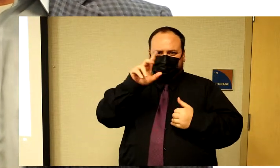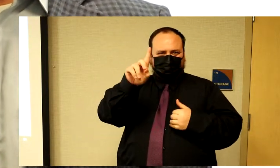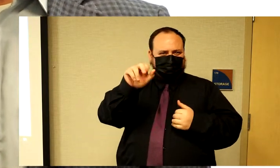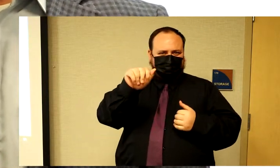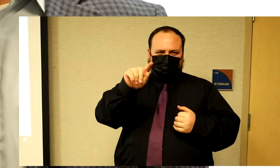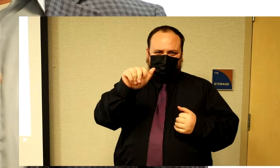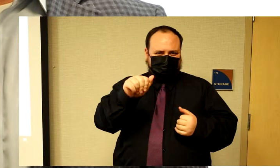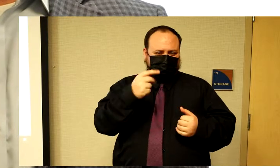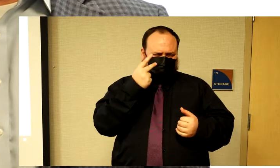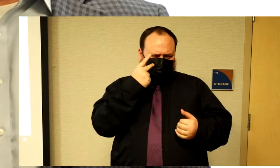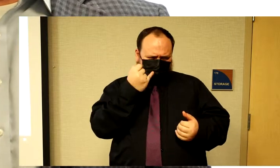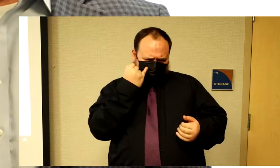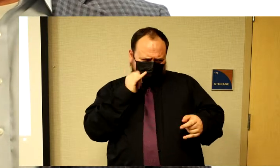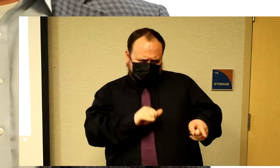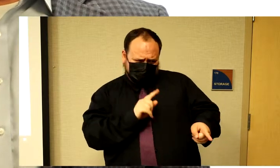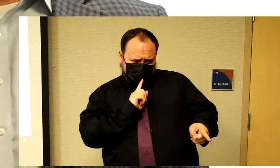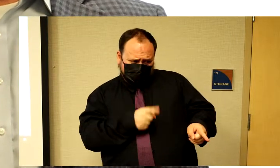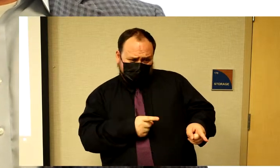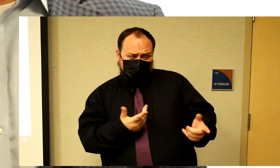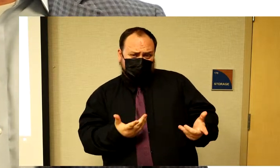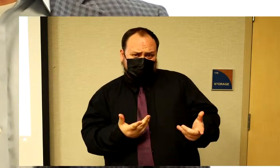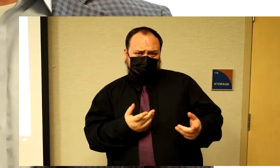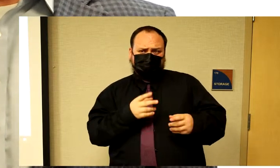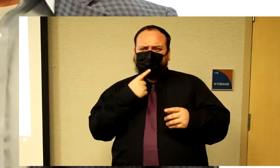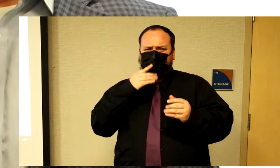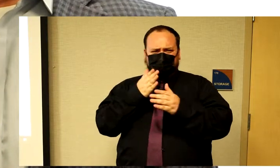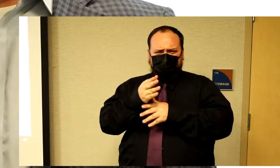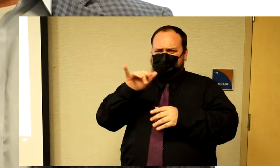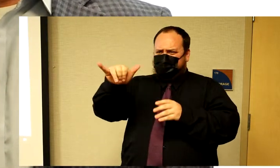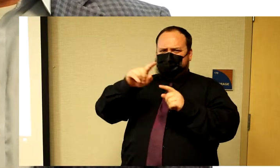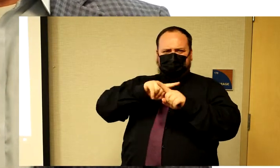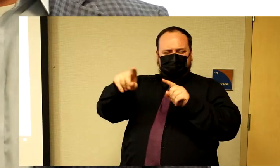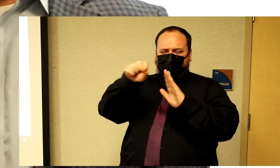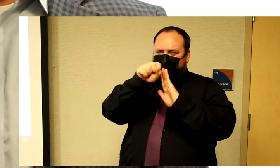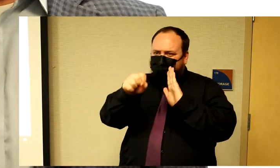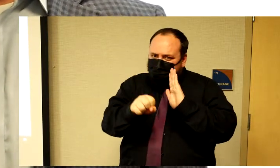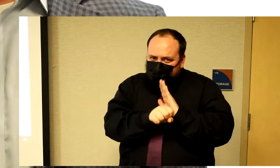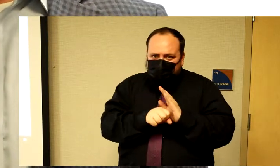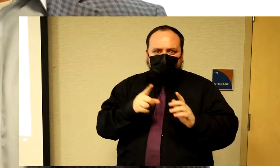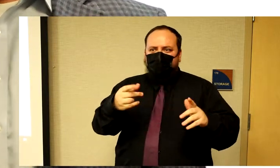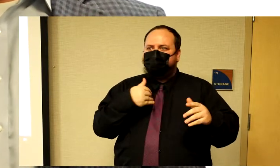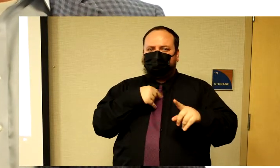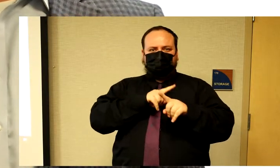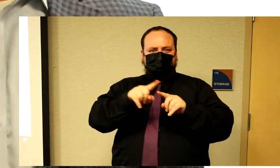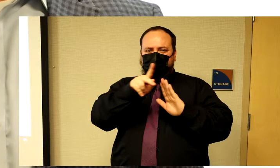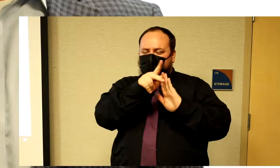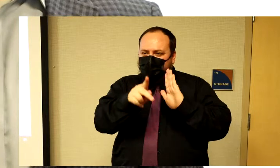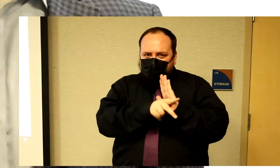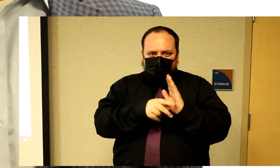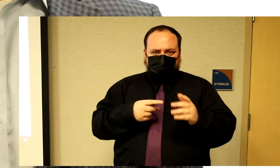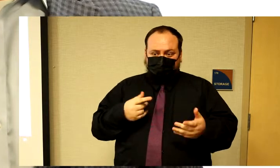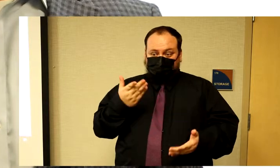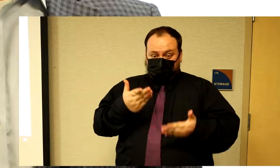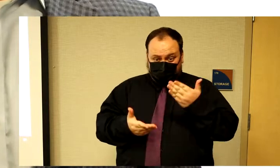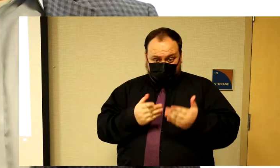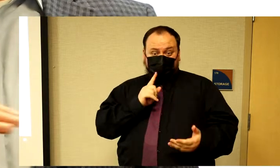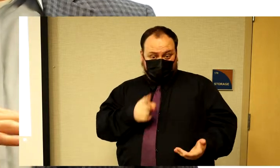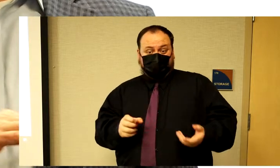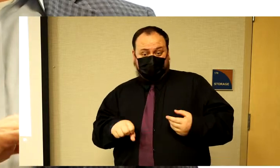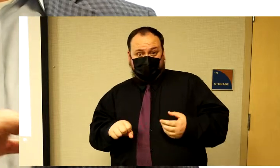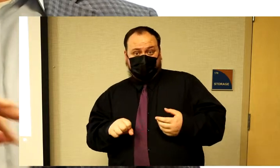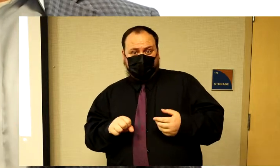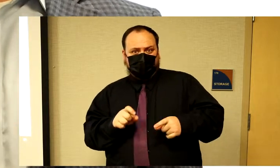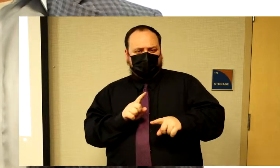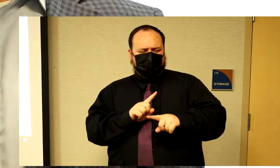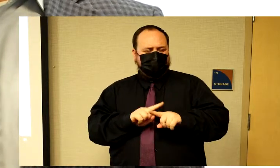districts the way they're drawn. It's totally different throughout the state. There's different standards in different parts of the state. That may be true, but we don't know that. And it